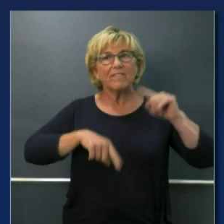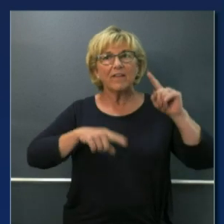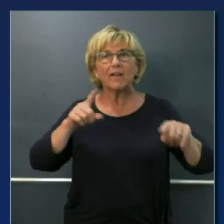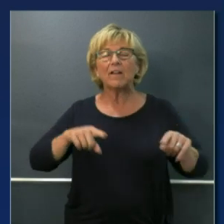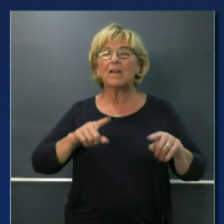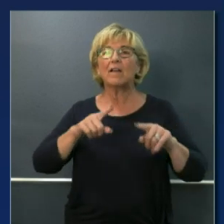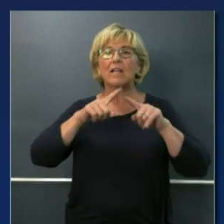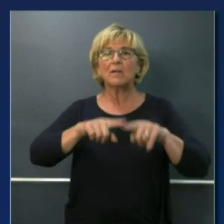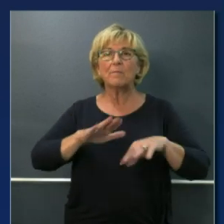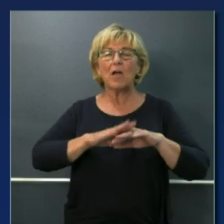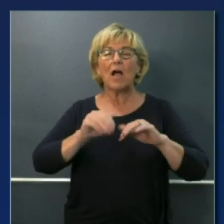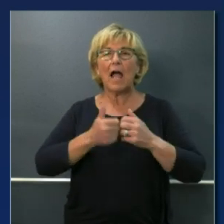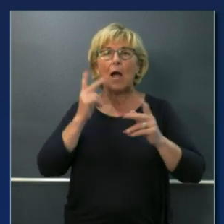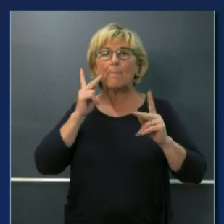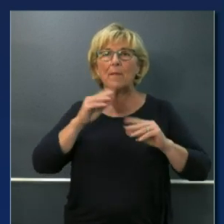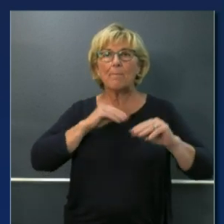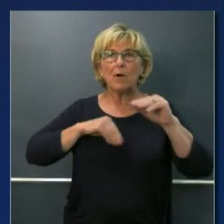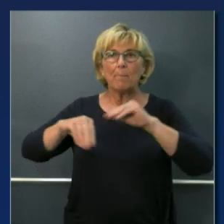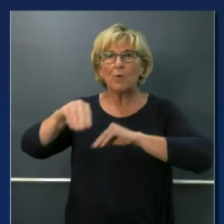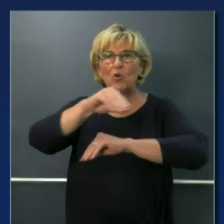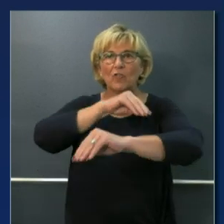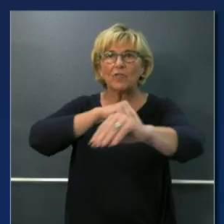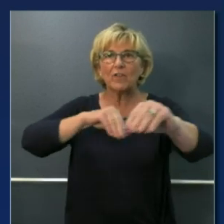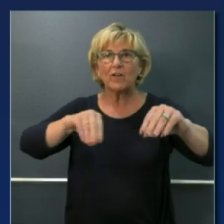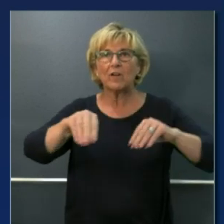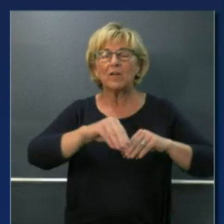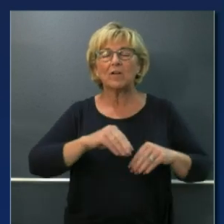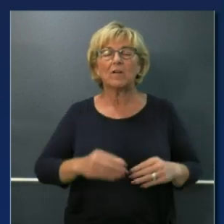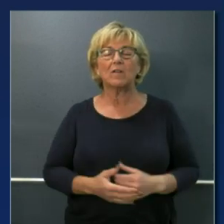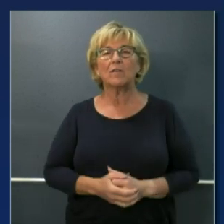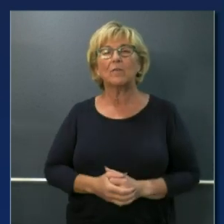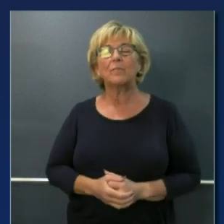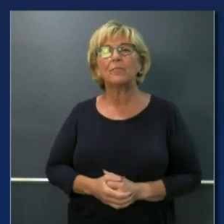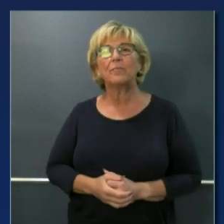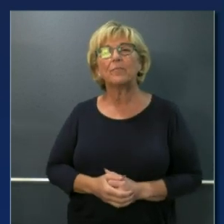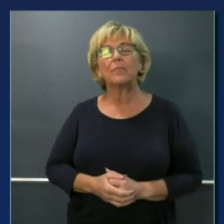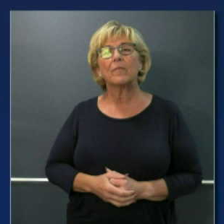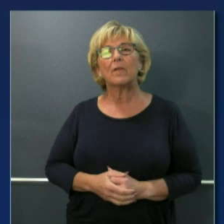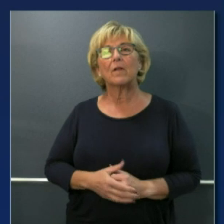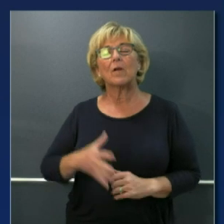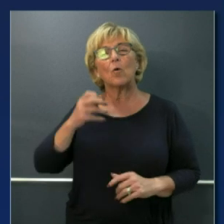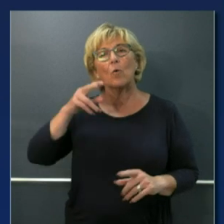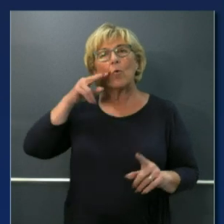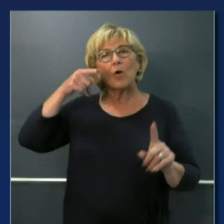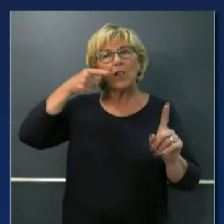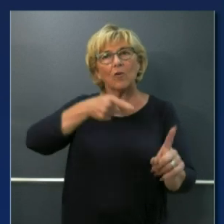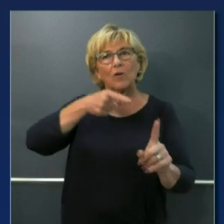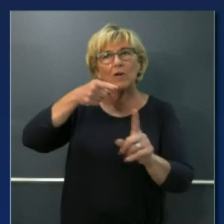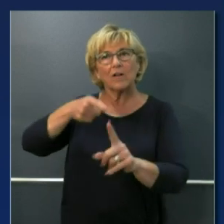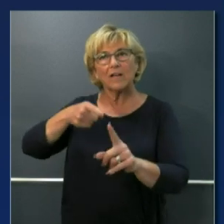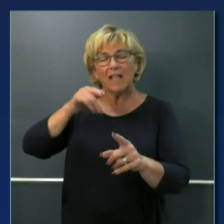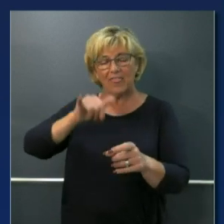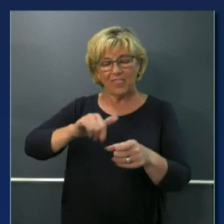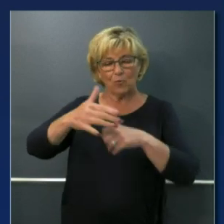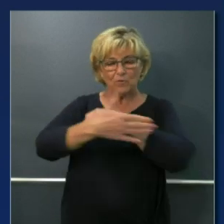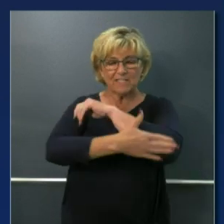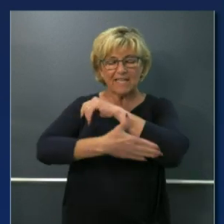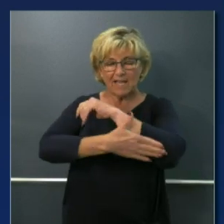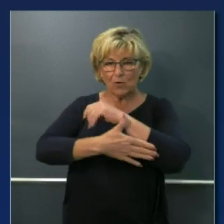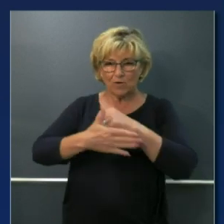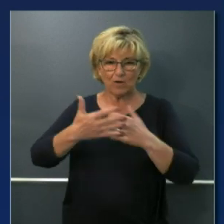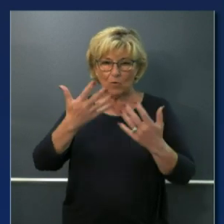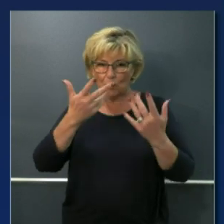move differently across there. We need to understand not only what's happening in specific counties, but what's also happening in surrounding counties to really